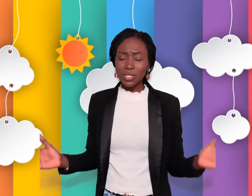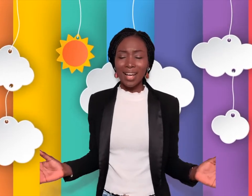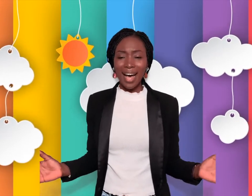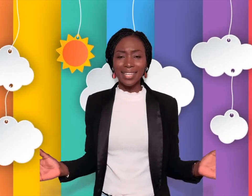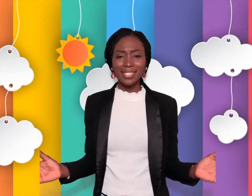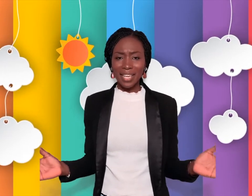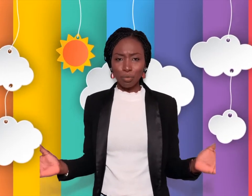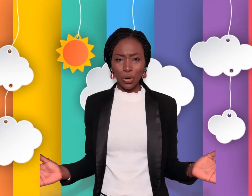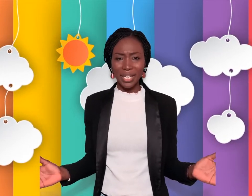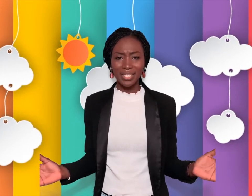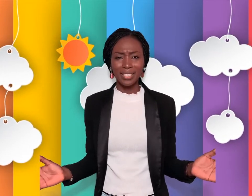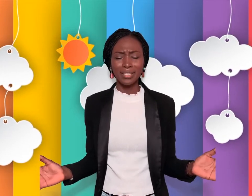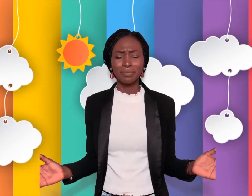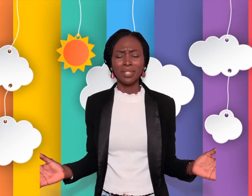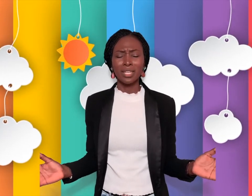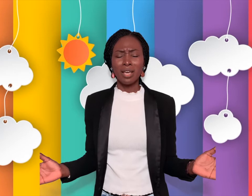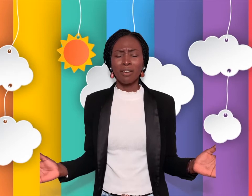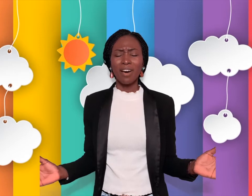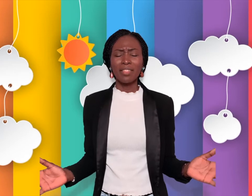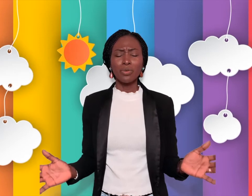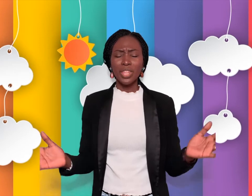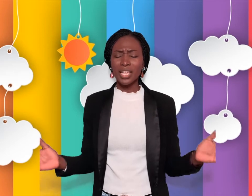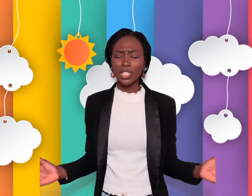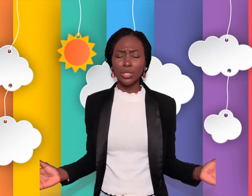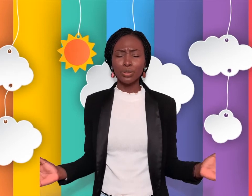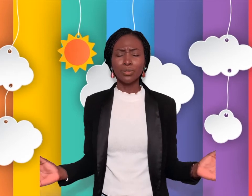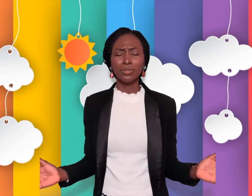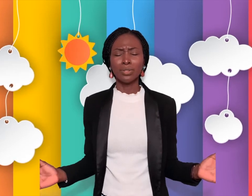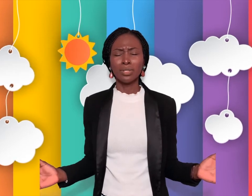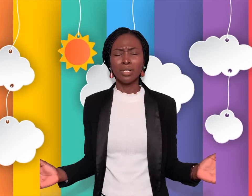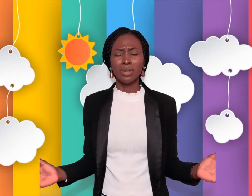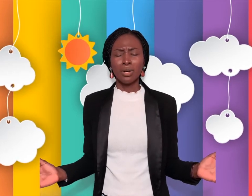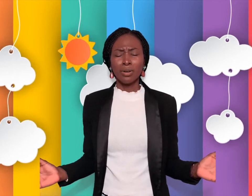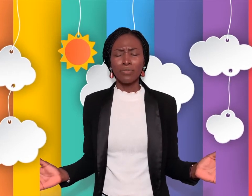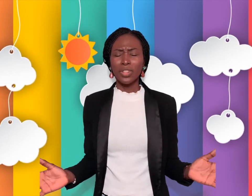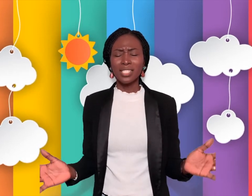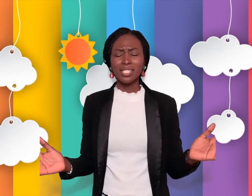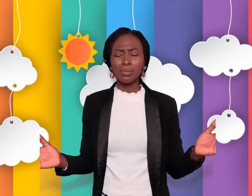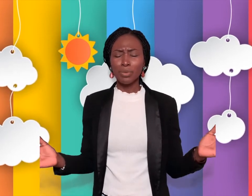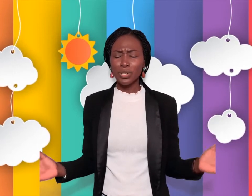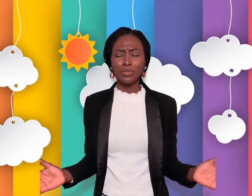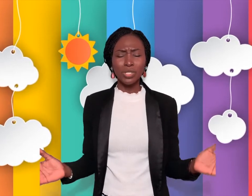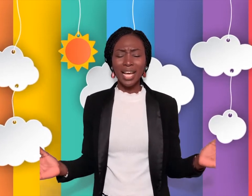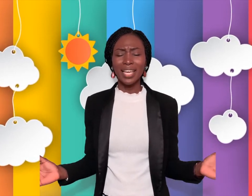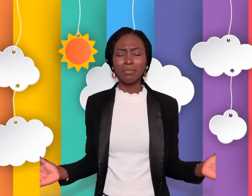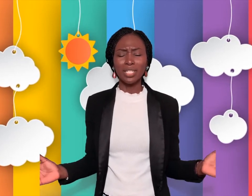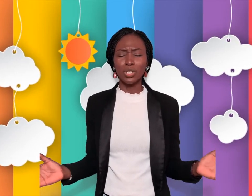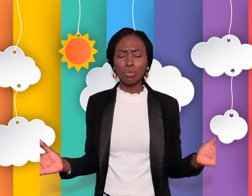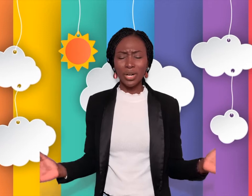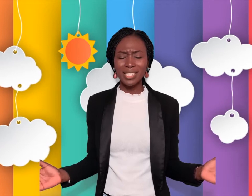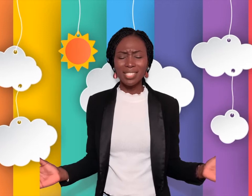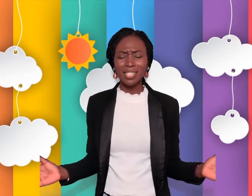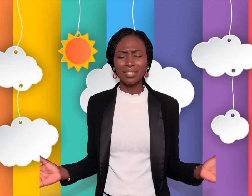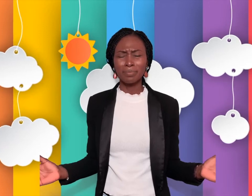Let's close our eyes and pray. Father, we thank you for this beautiful time in